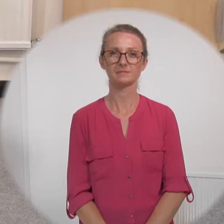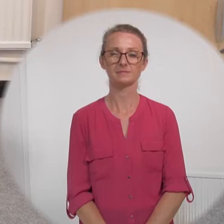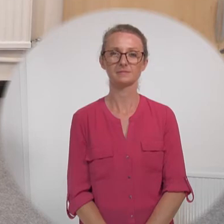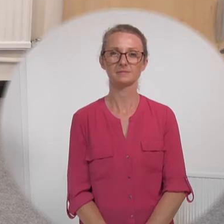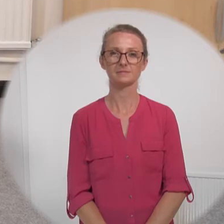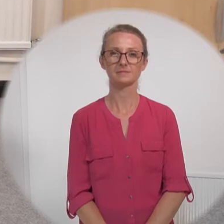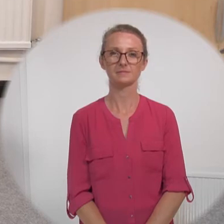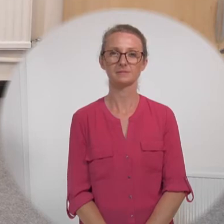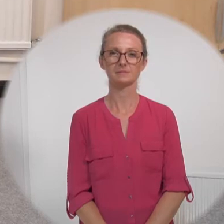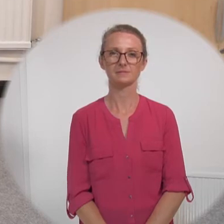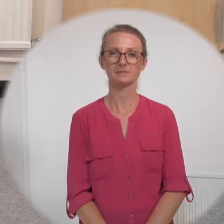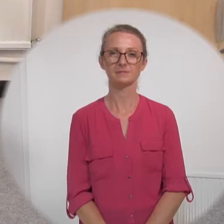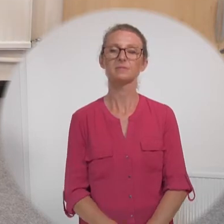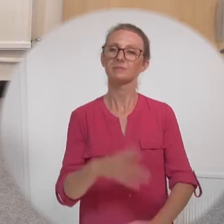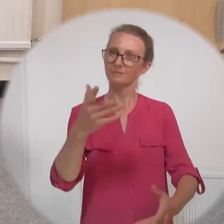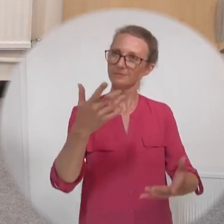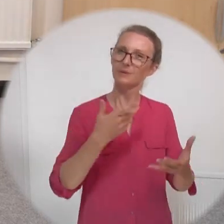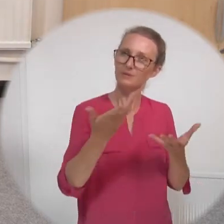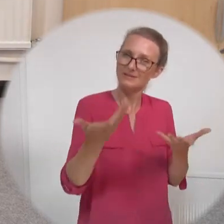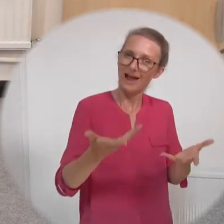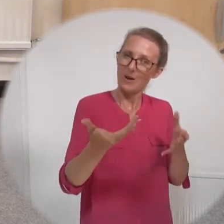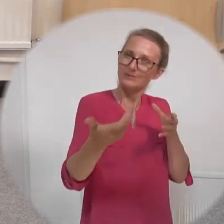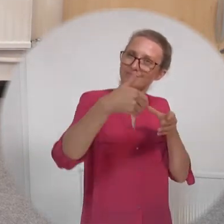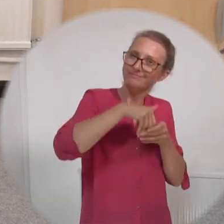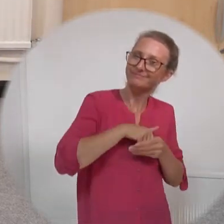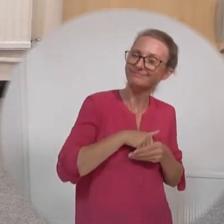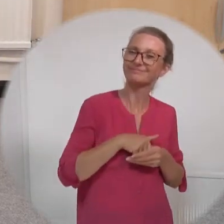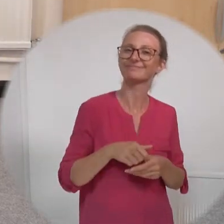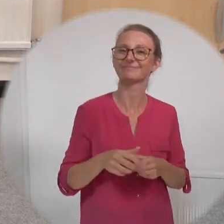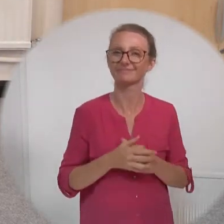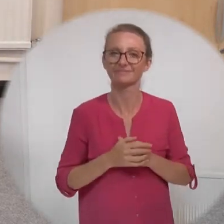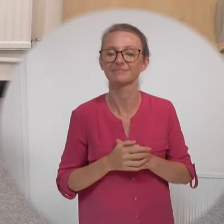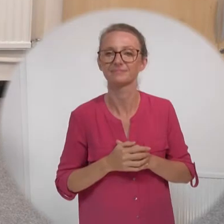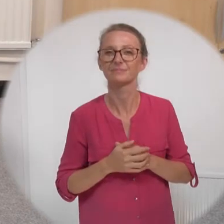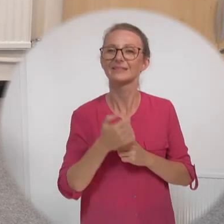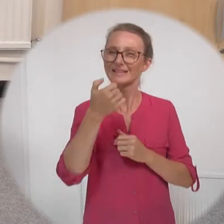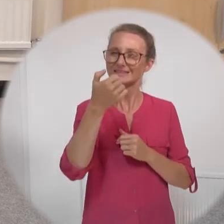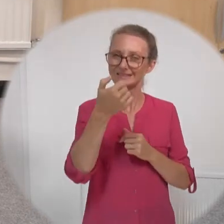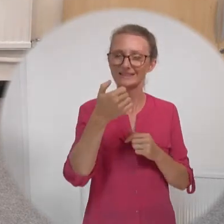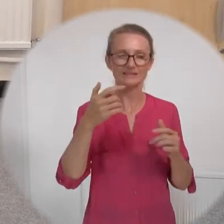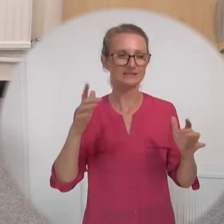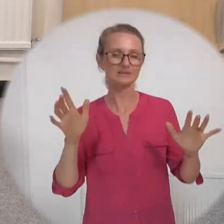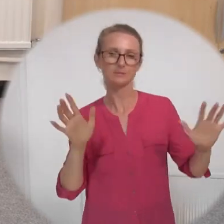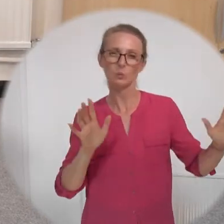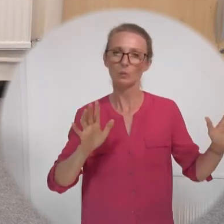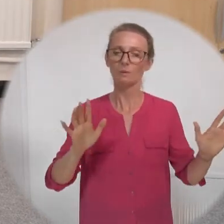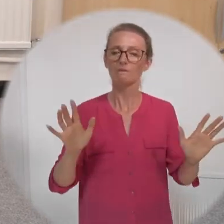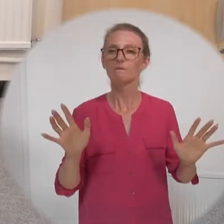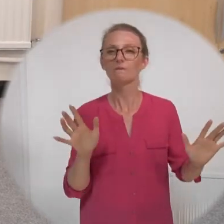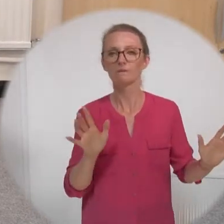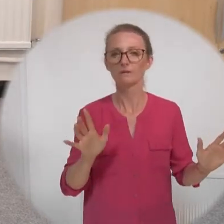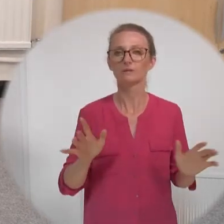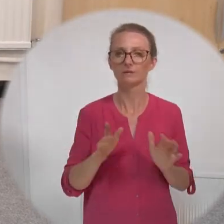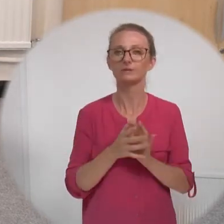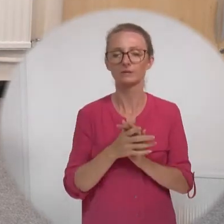Right, let's do it together. So again, we'll do 6 rounds, and before the last one, I'll say that we're doing the last